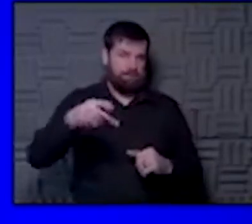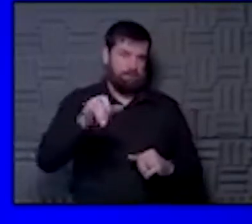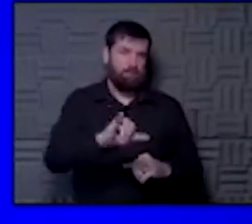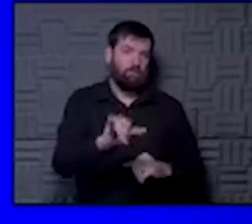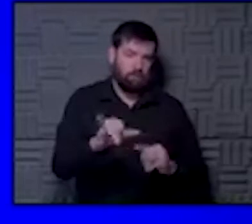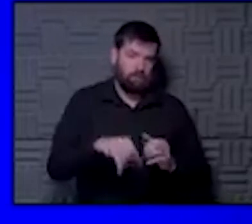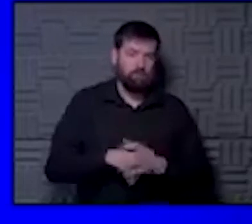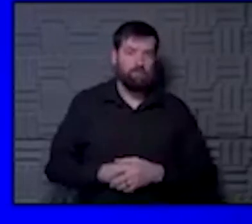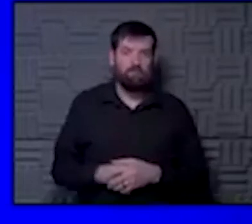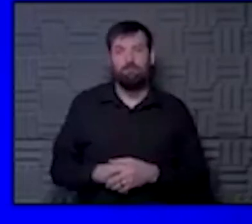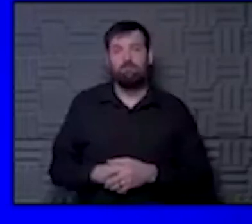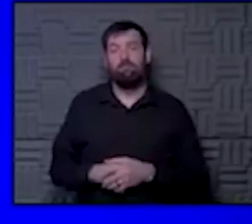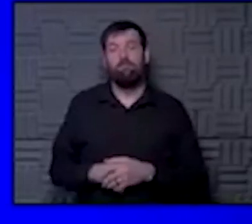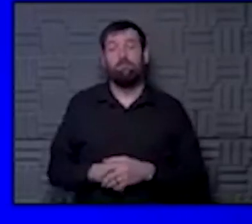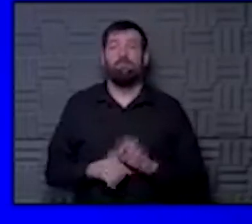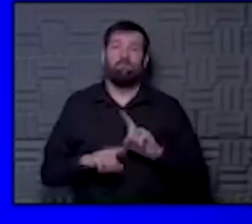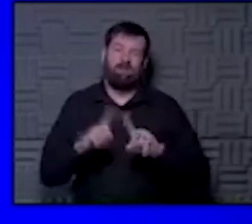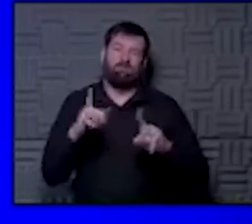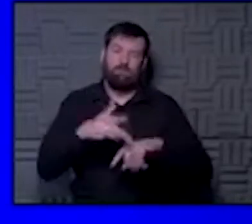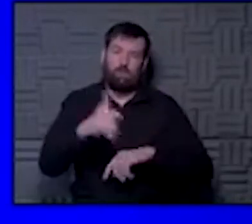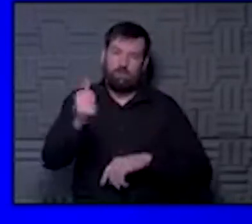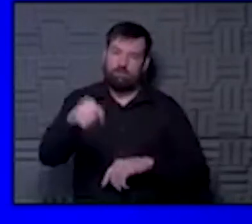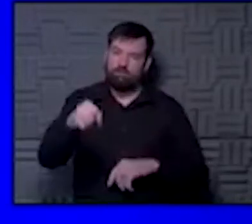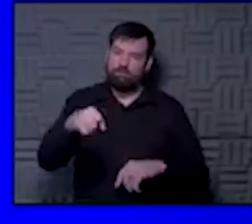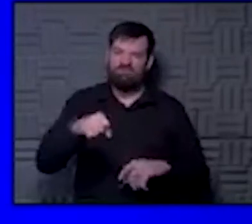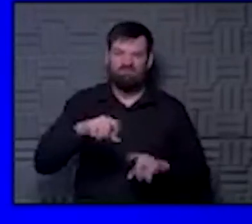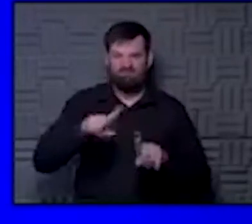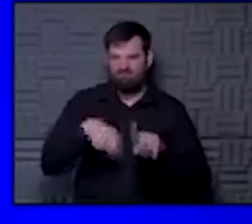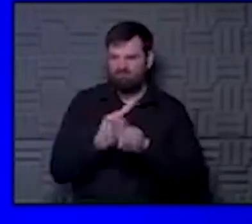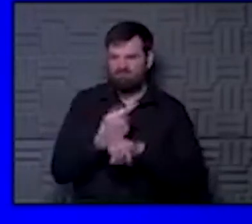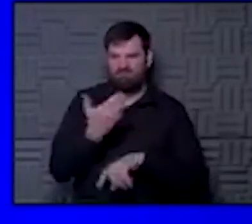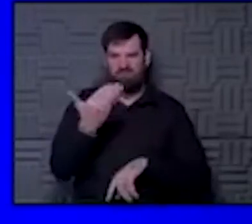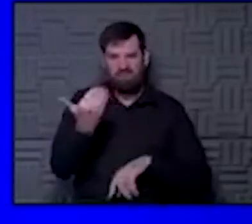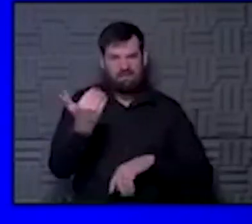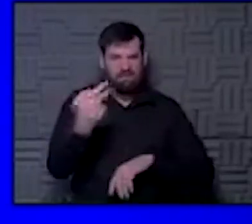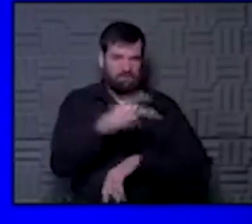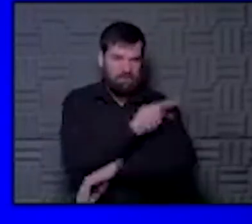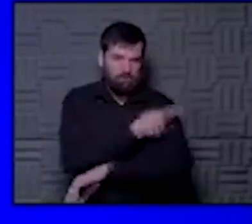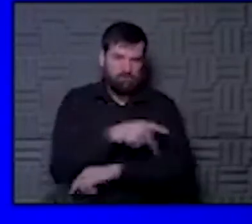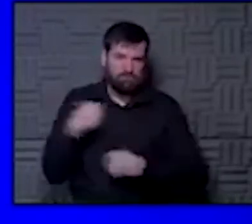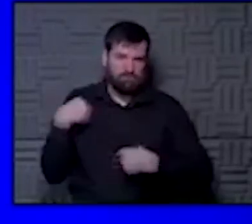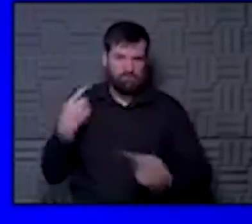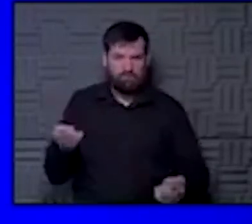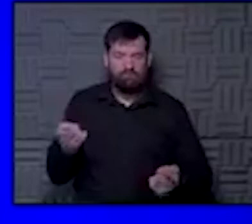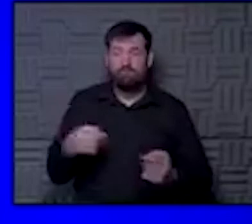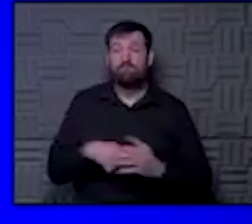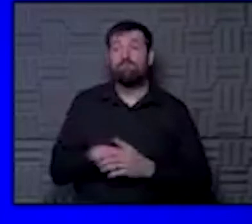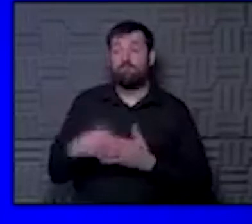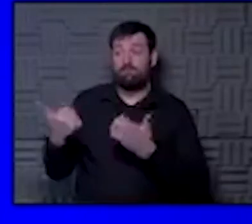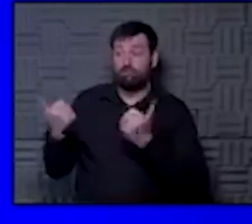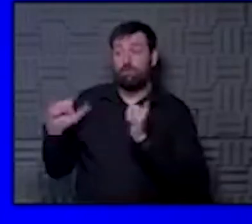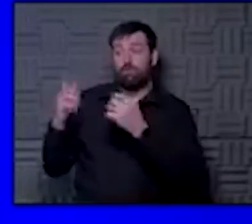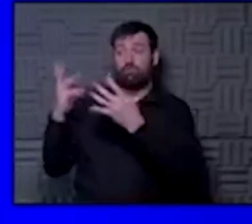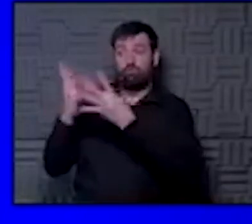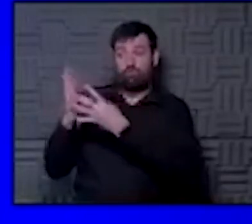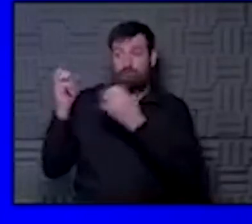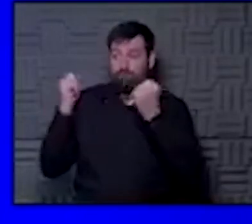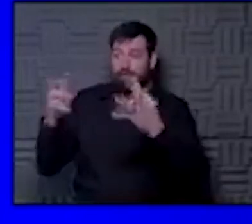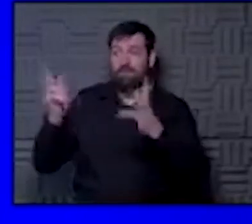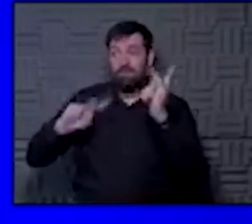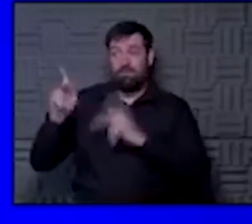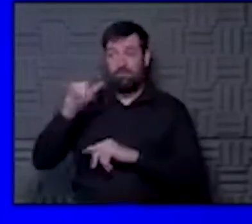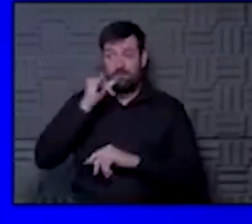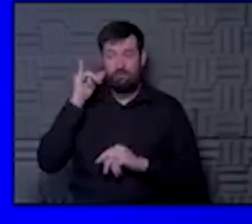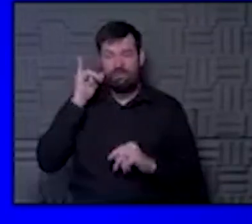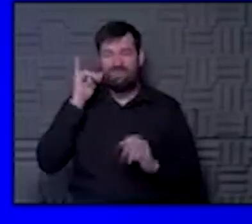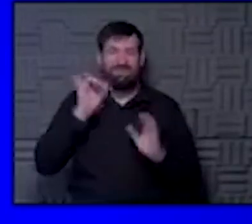well. But it is very early. Like you said, it's only been 15 patients. Despite, we tried to screen a lot of people yesterday, and none of them